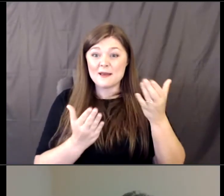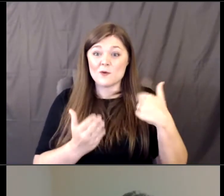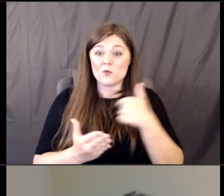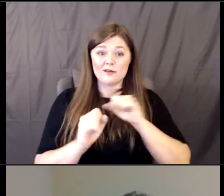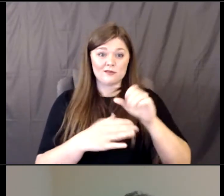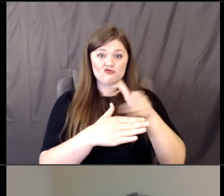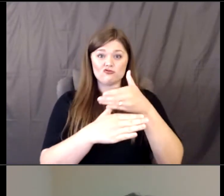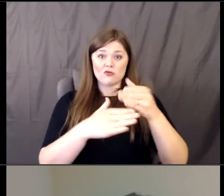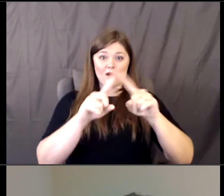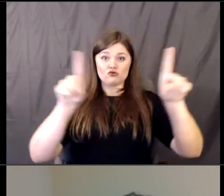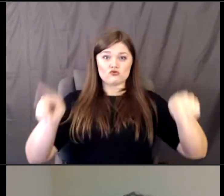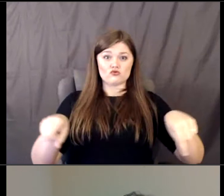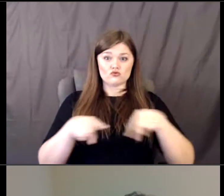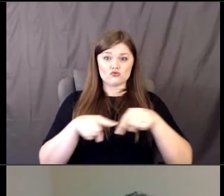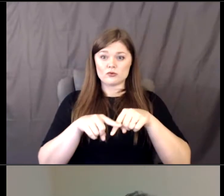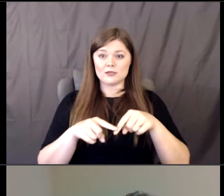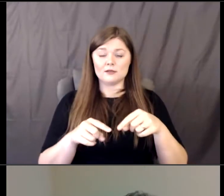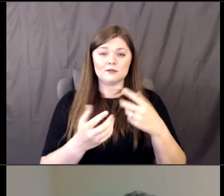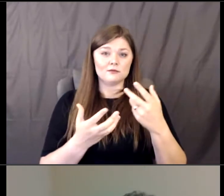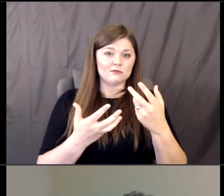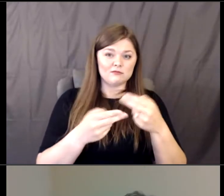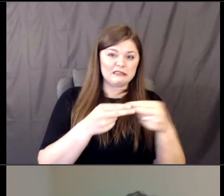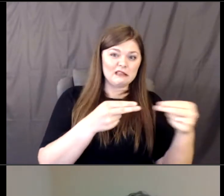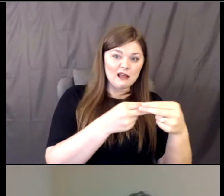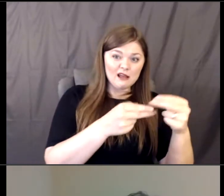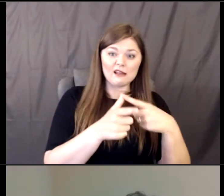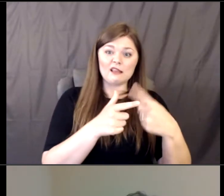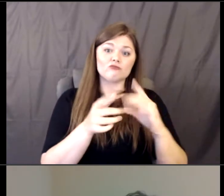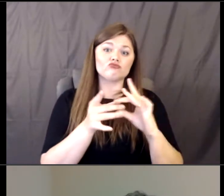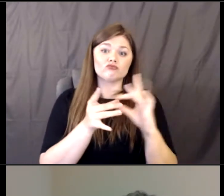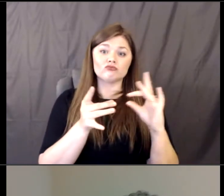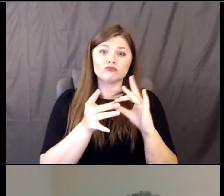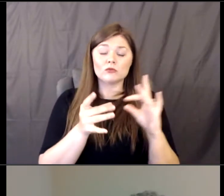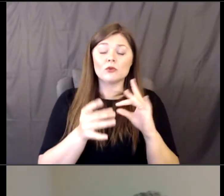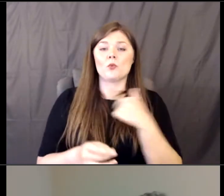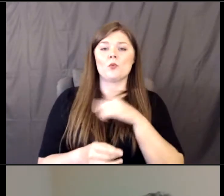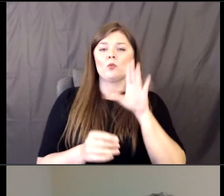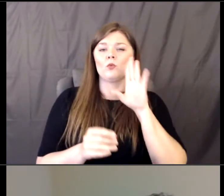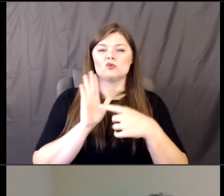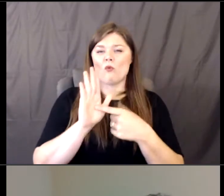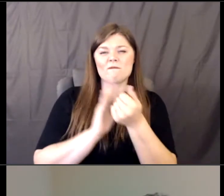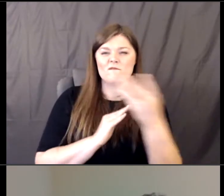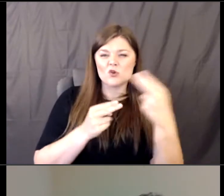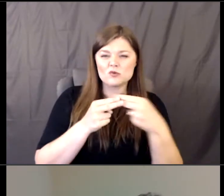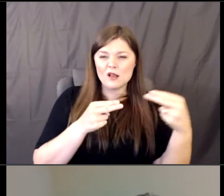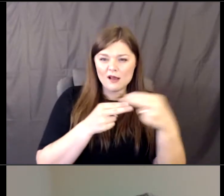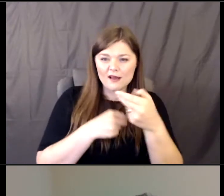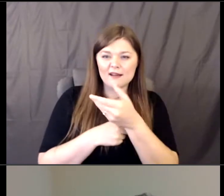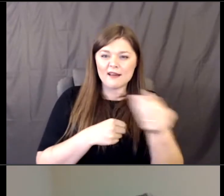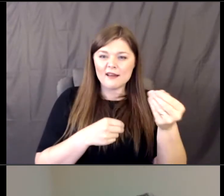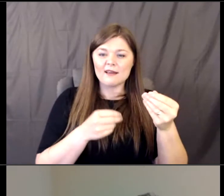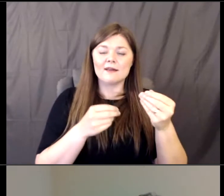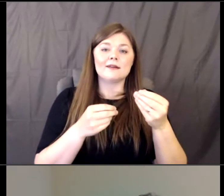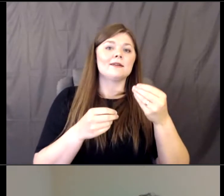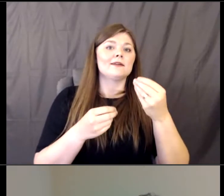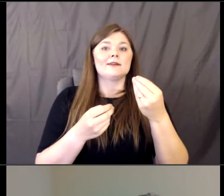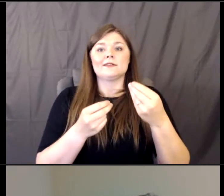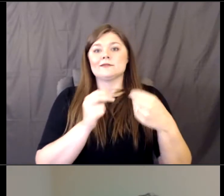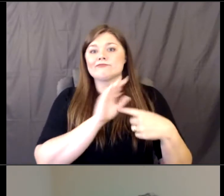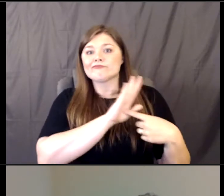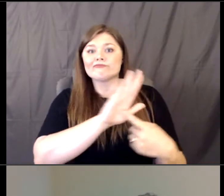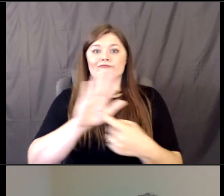screen here in a second, and just start talking. We're going to show just a couple of slides and go over some of our findings and